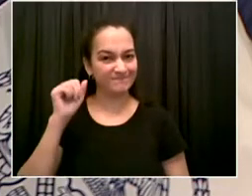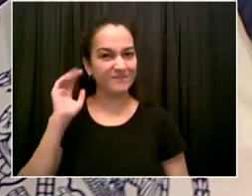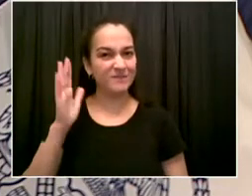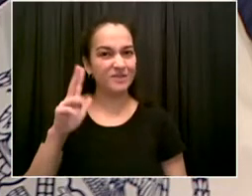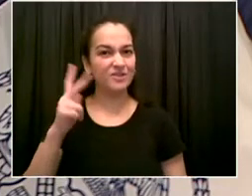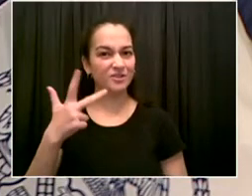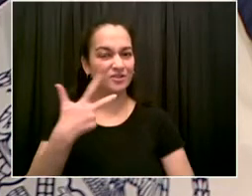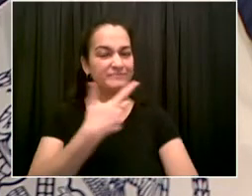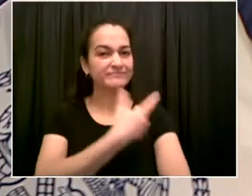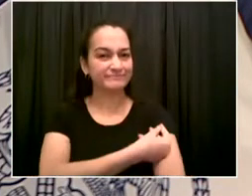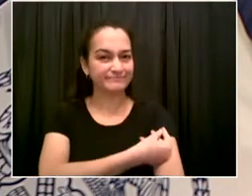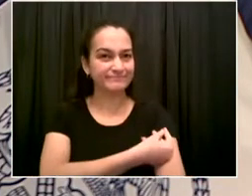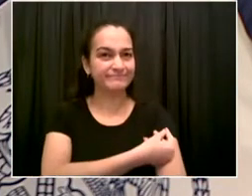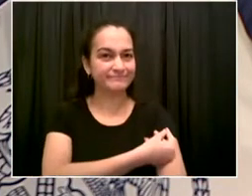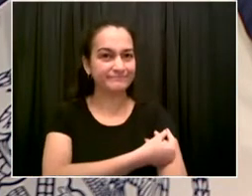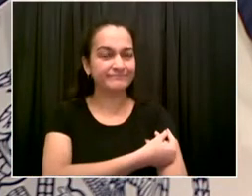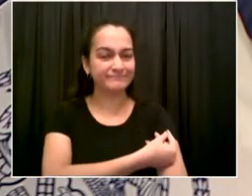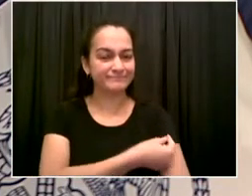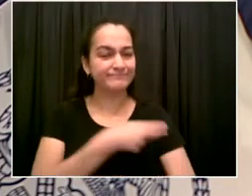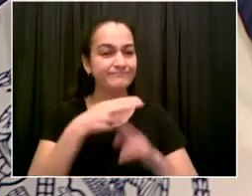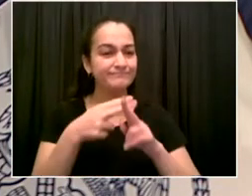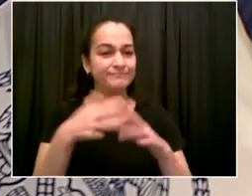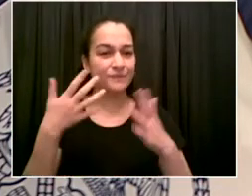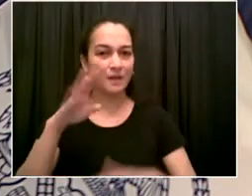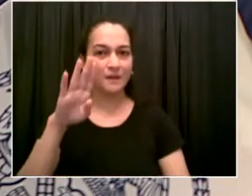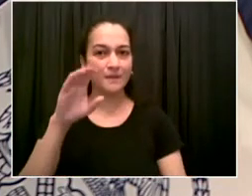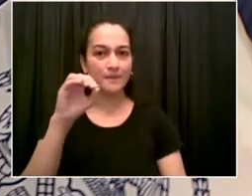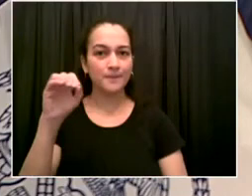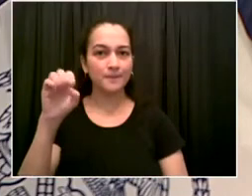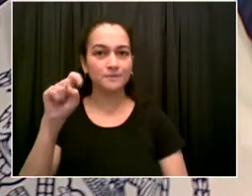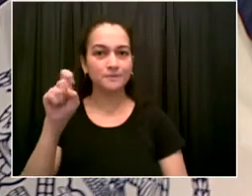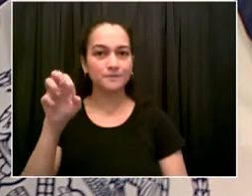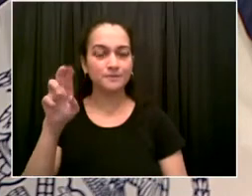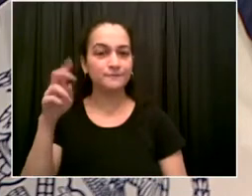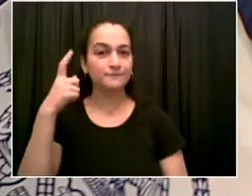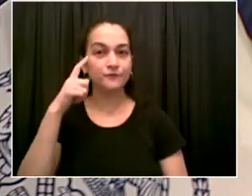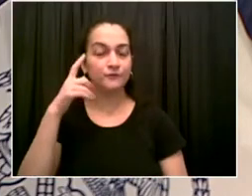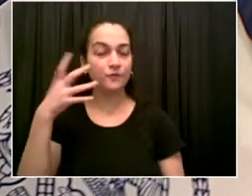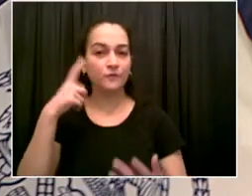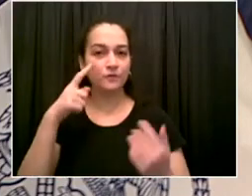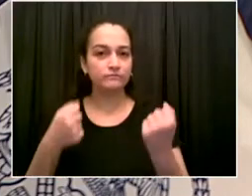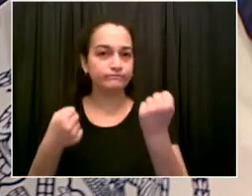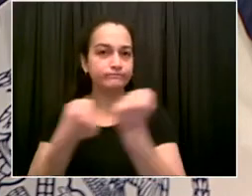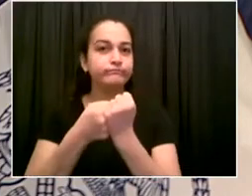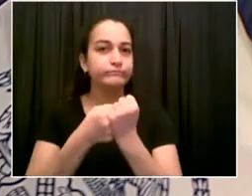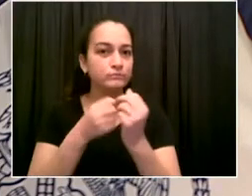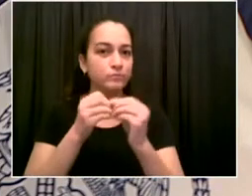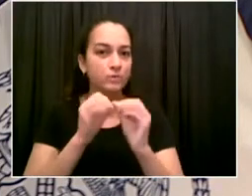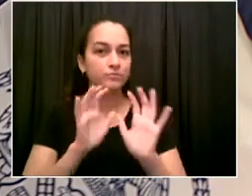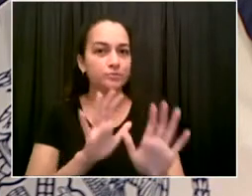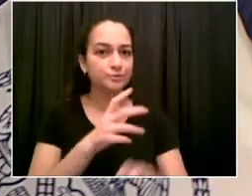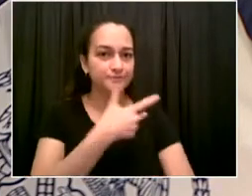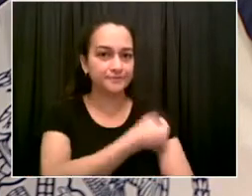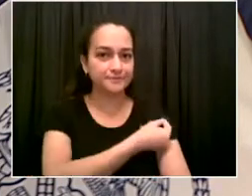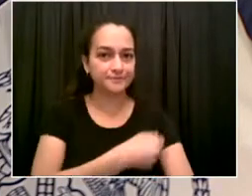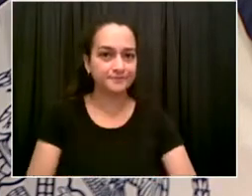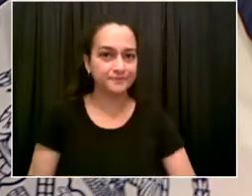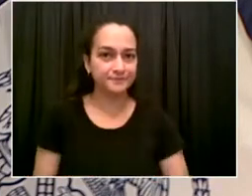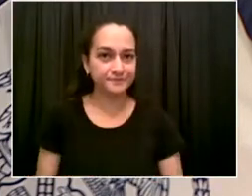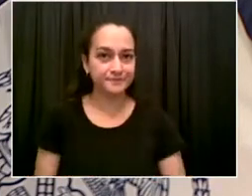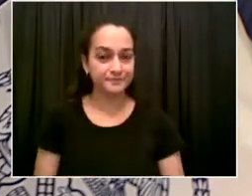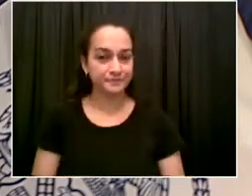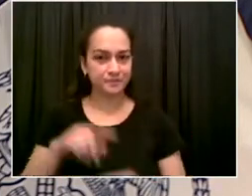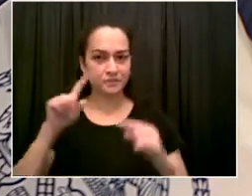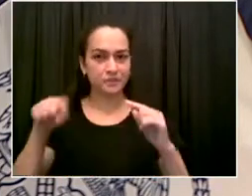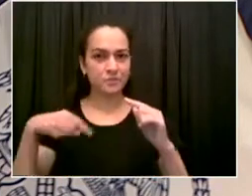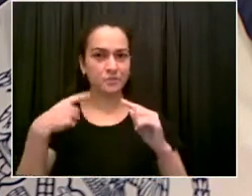plans about the rollout and what the city is planning to do. Does the city have enough doses to start giving out booster shots, and how